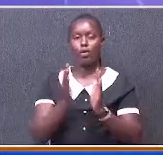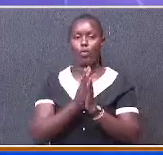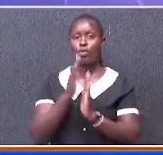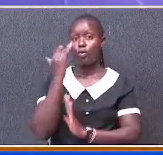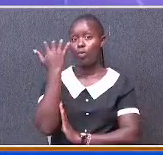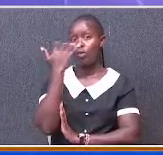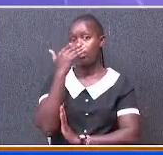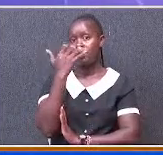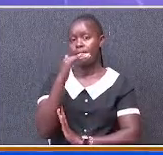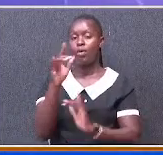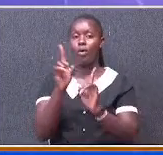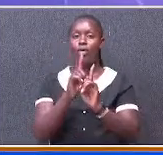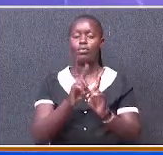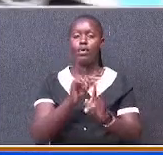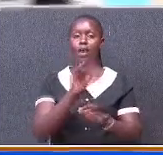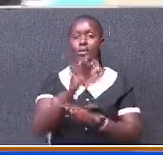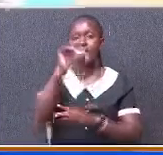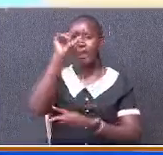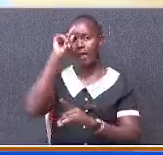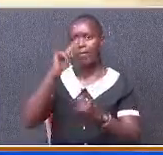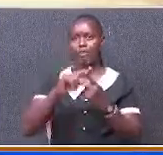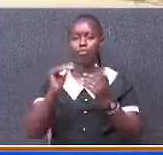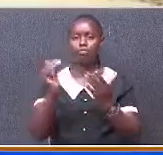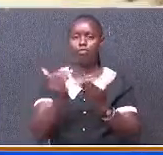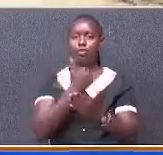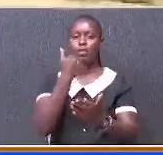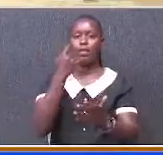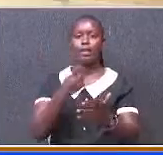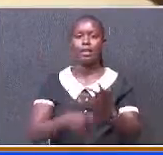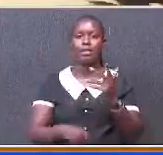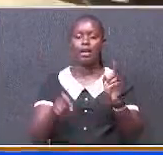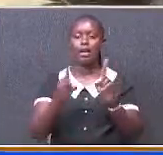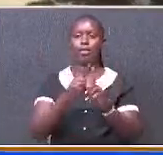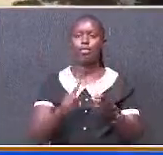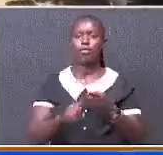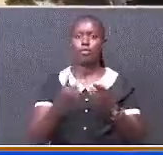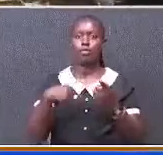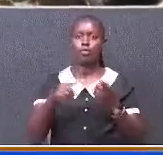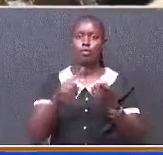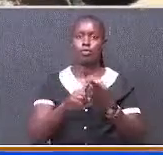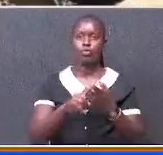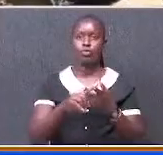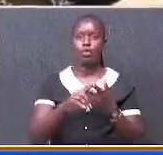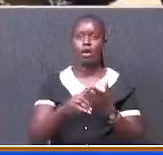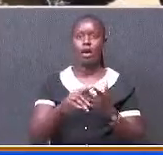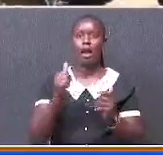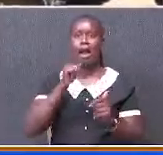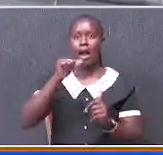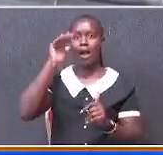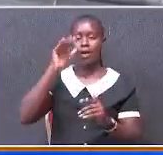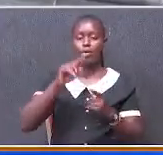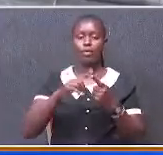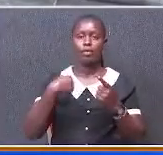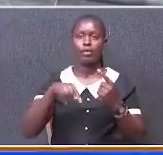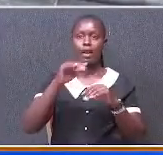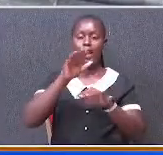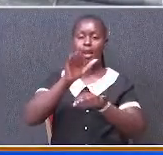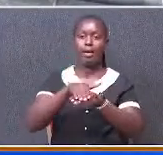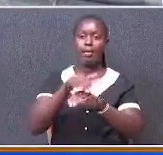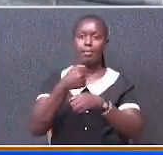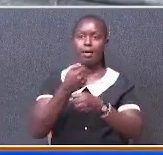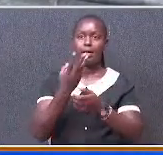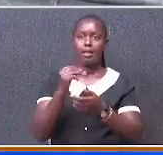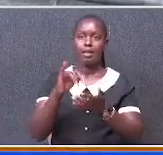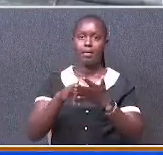have also asked the government to waive taxes charged on medicine and adult diapers that are making the commodities too costly. However,